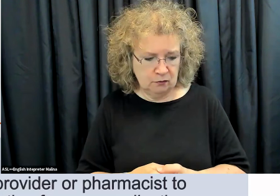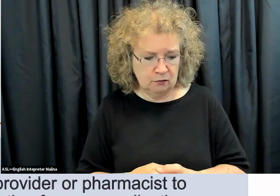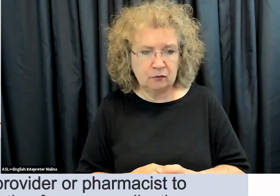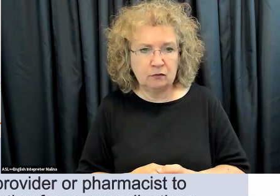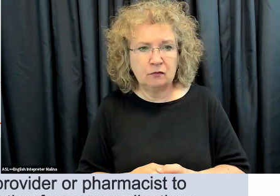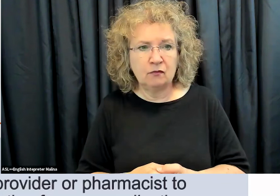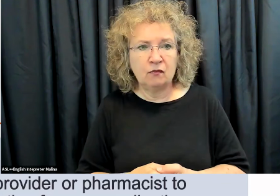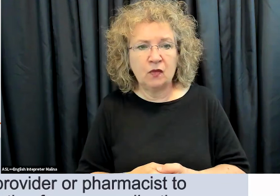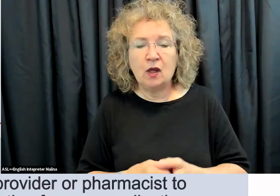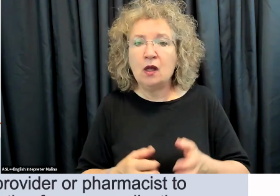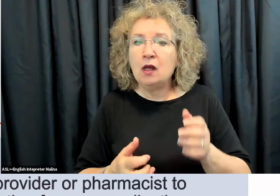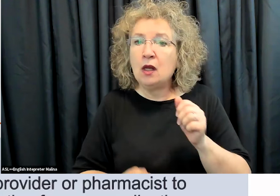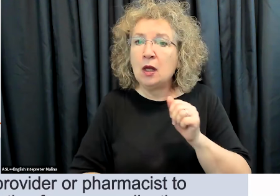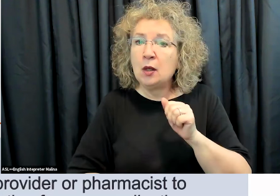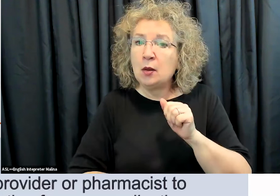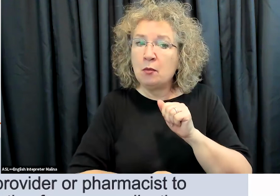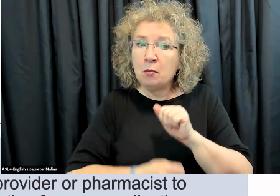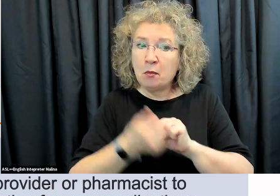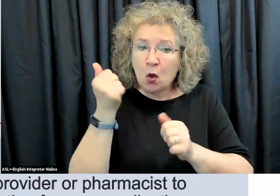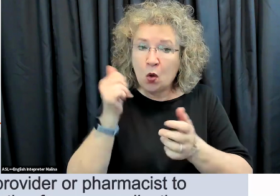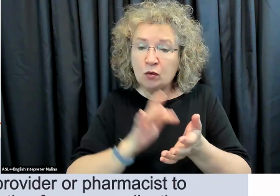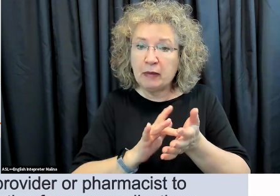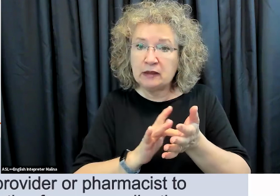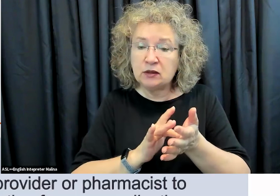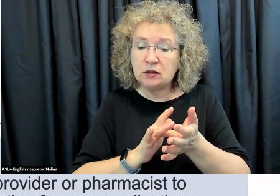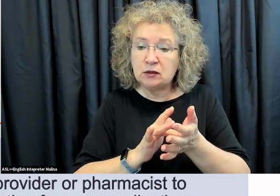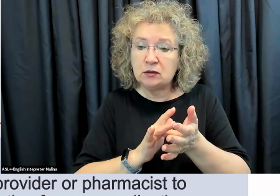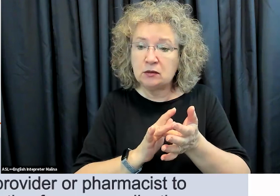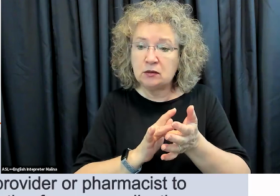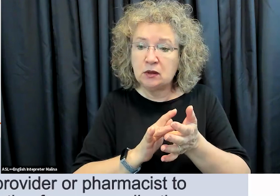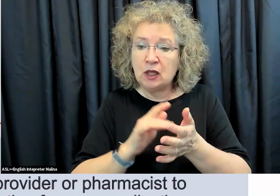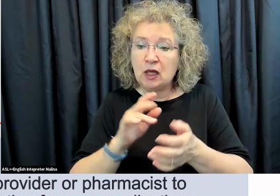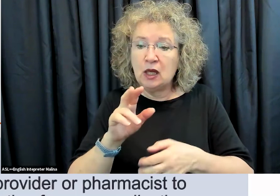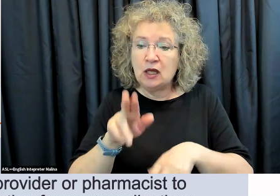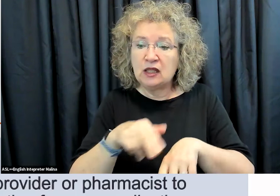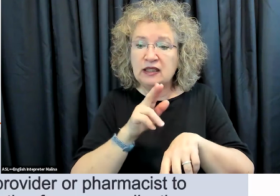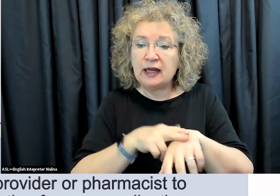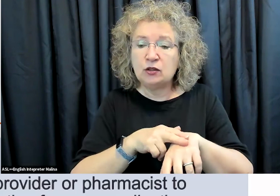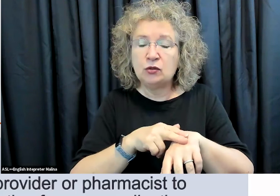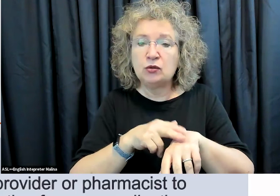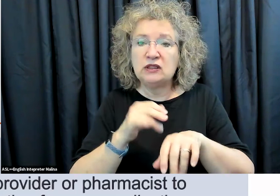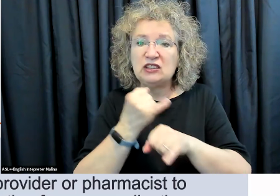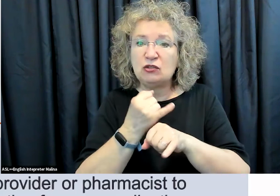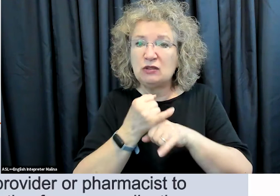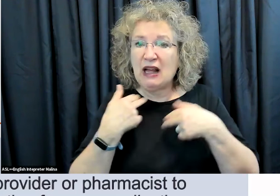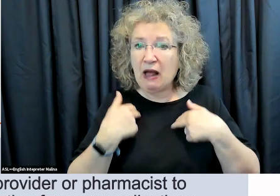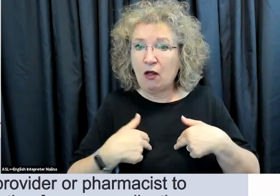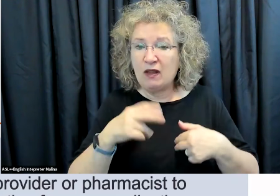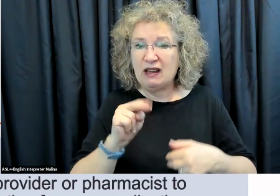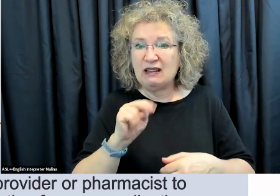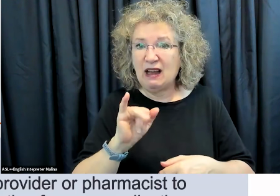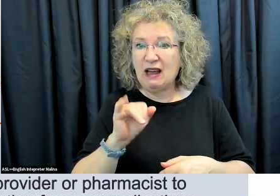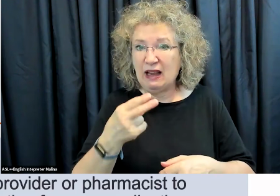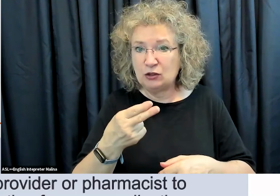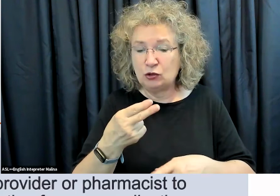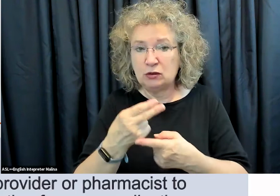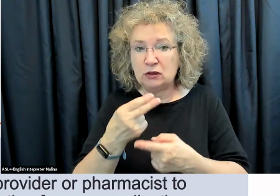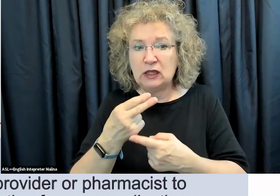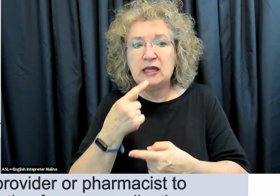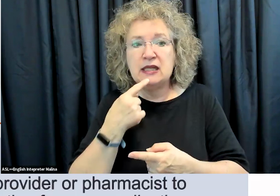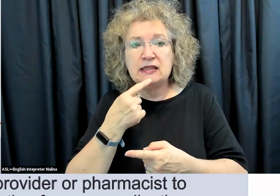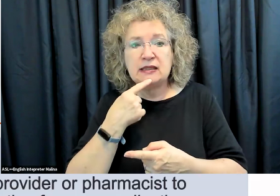For most medications, the National Institutes of Health states that they retain at least 70 to 80% of their potency for 1